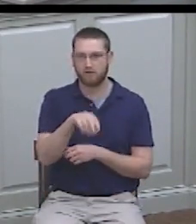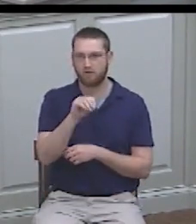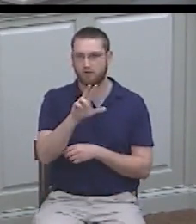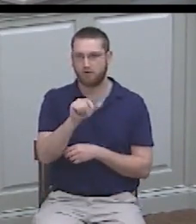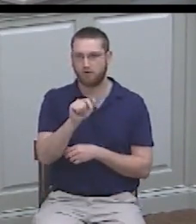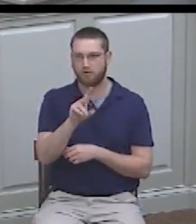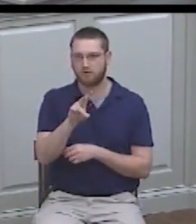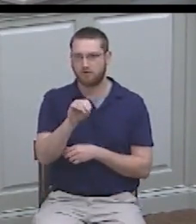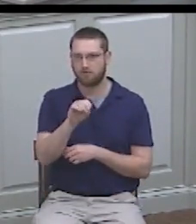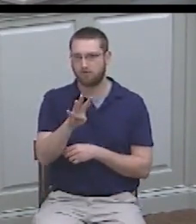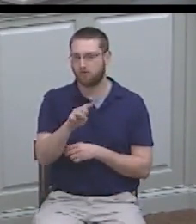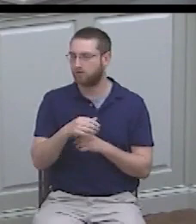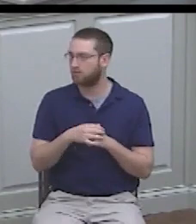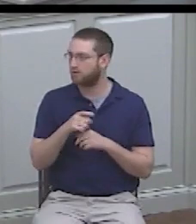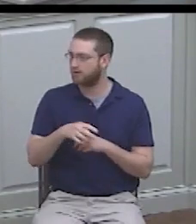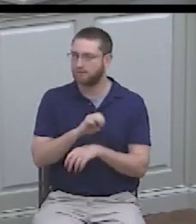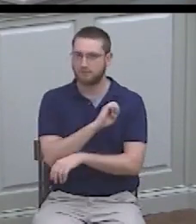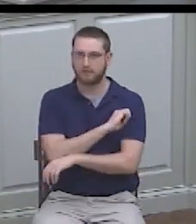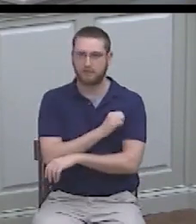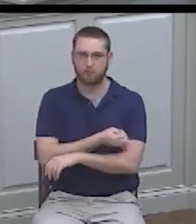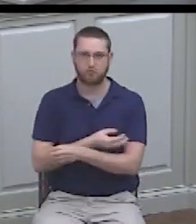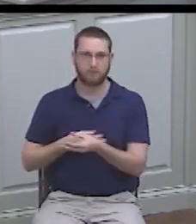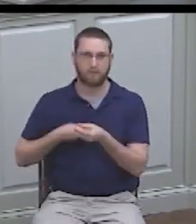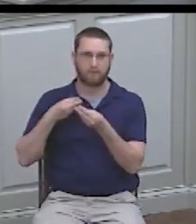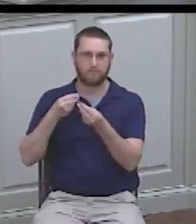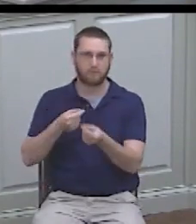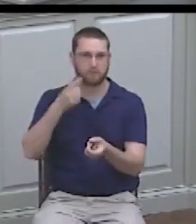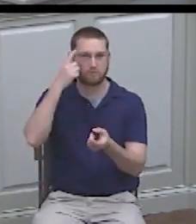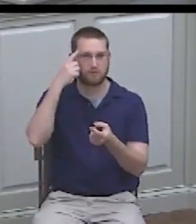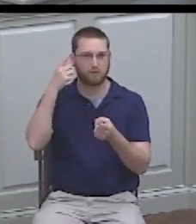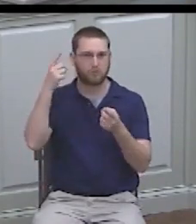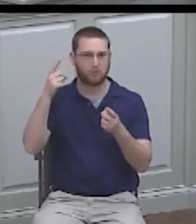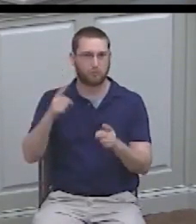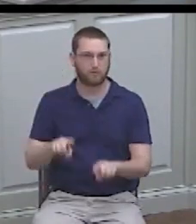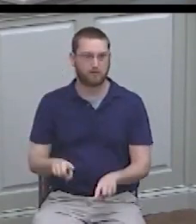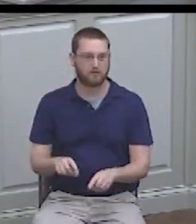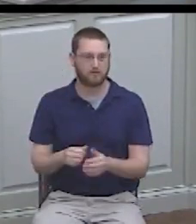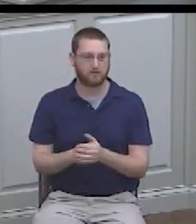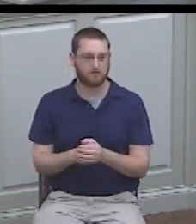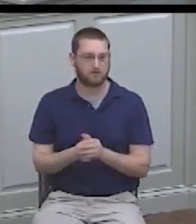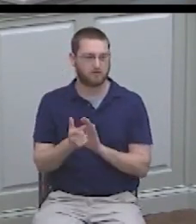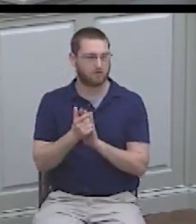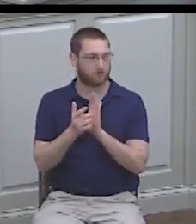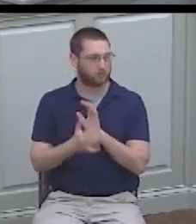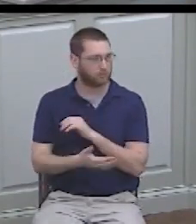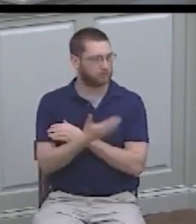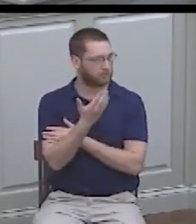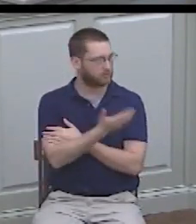2017-032704. This is the Energy Efficiency Agreement. Counselor?